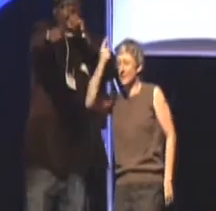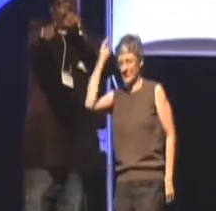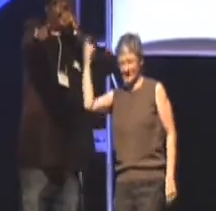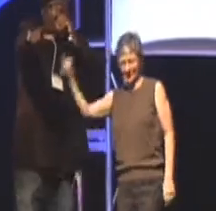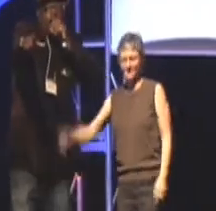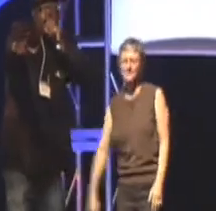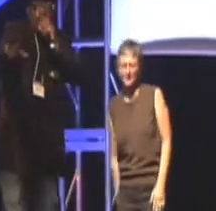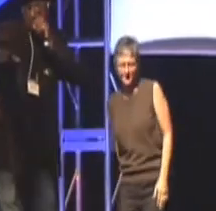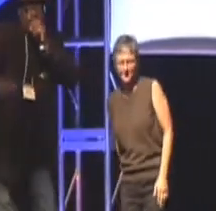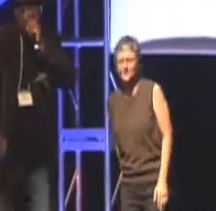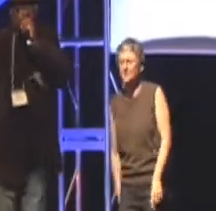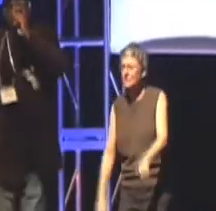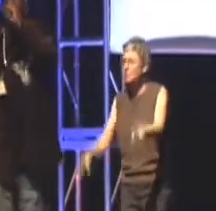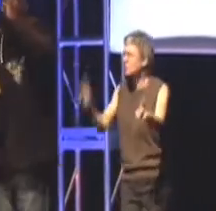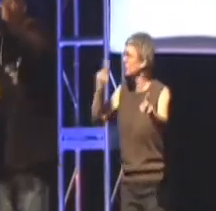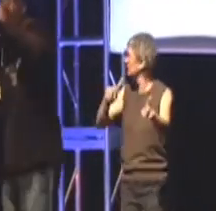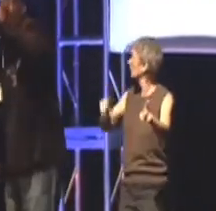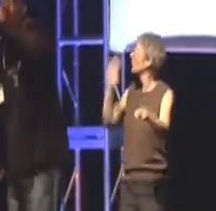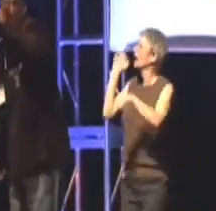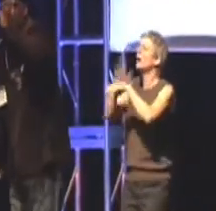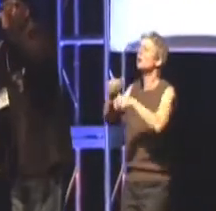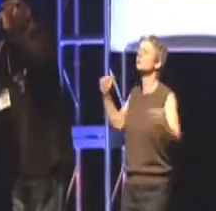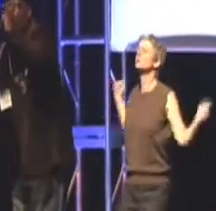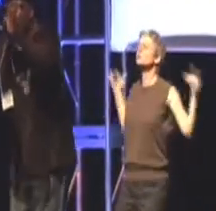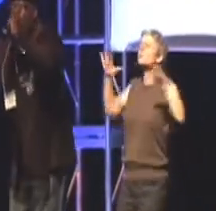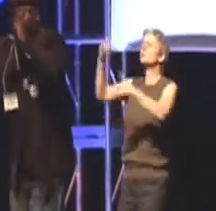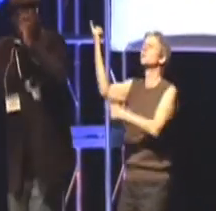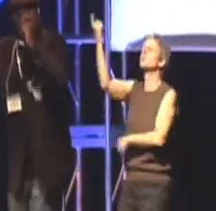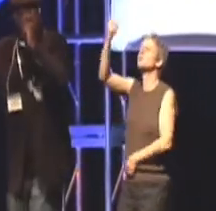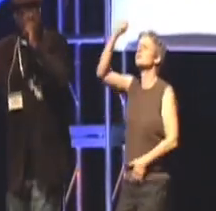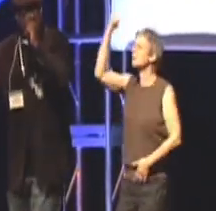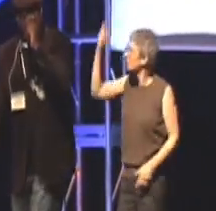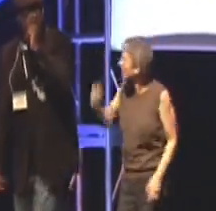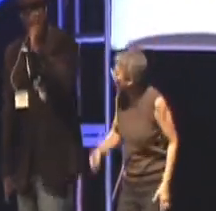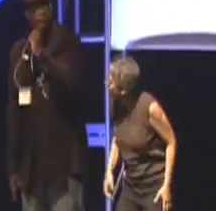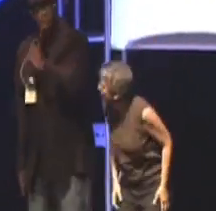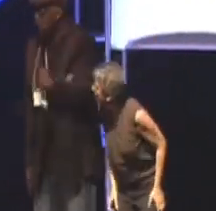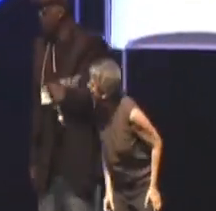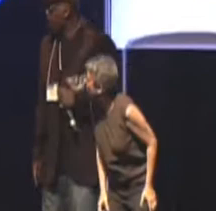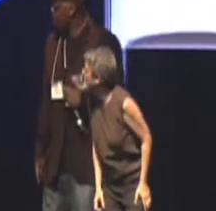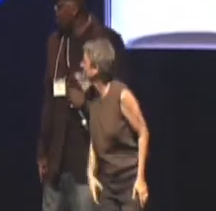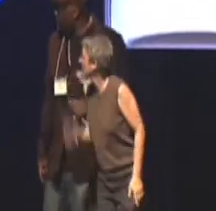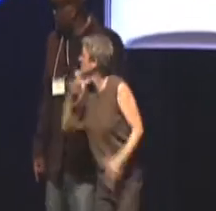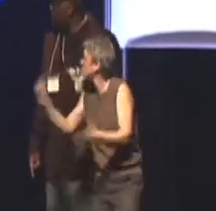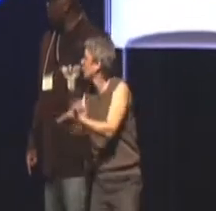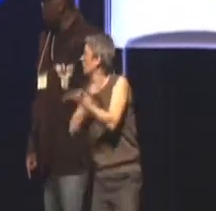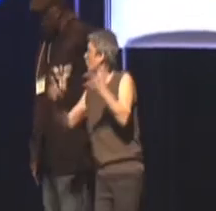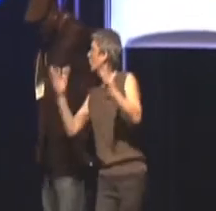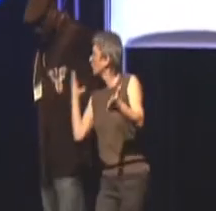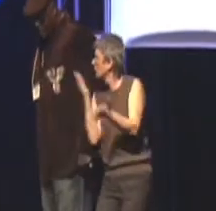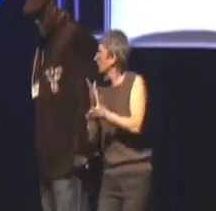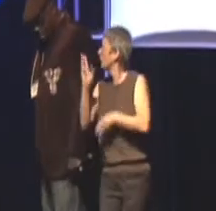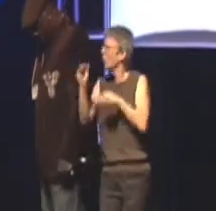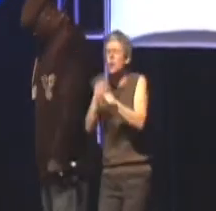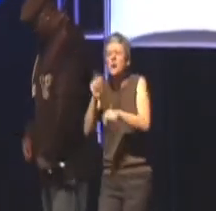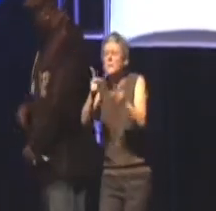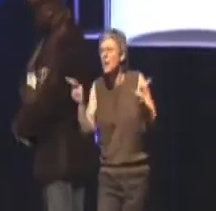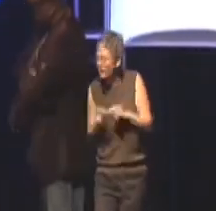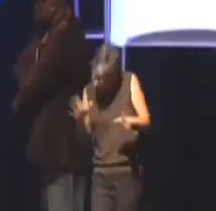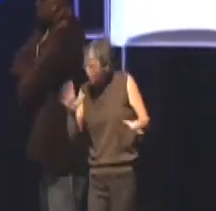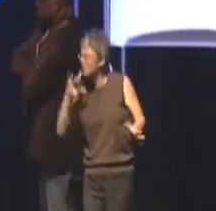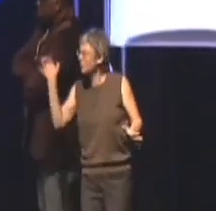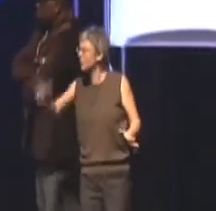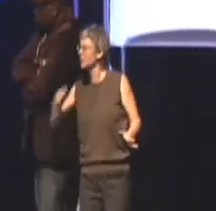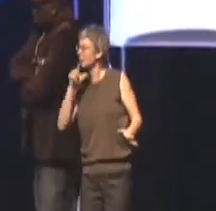I want women and men and the struggle chosen. It's a shame. We got to deal with discrimination. The workplace pressure